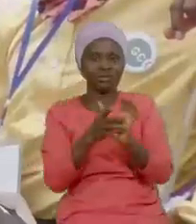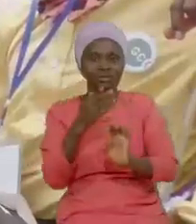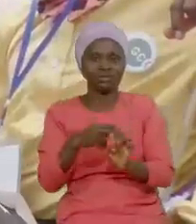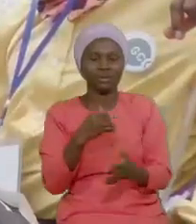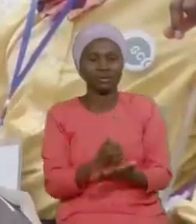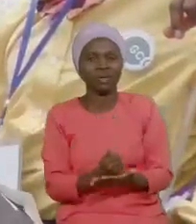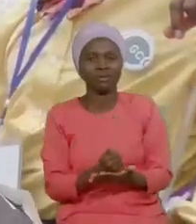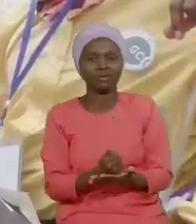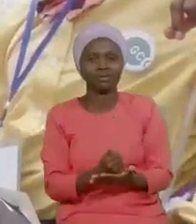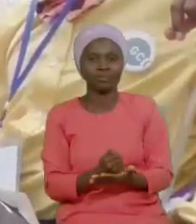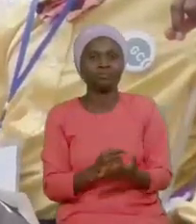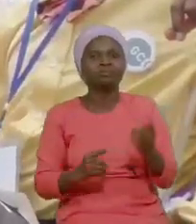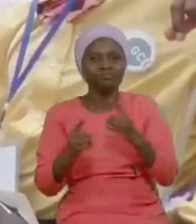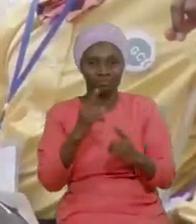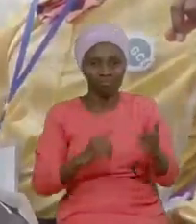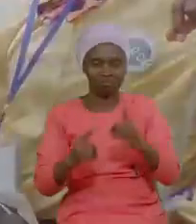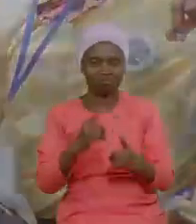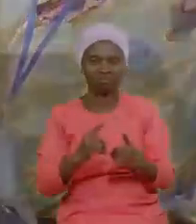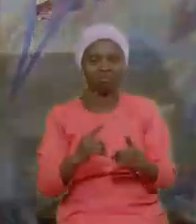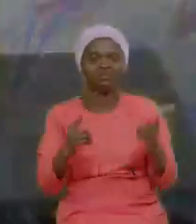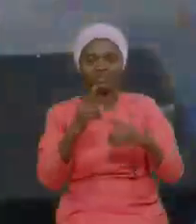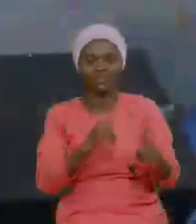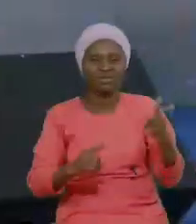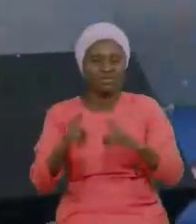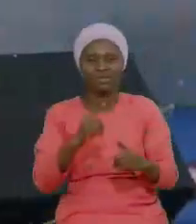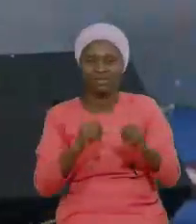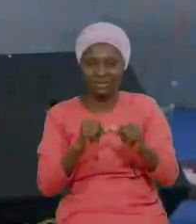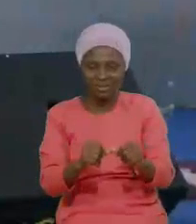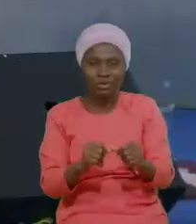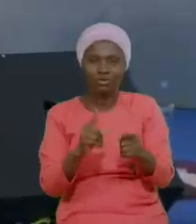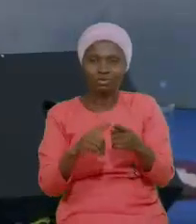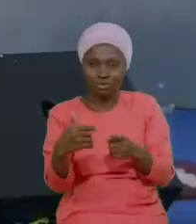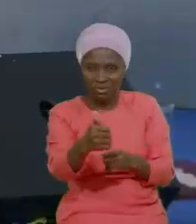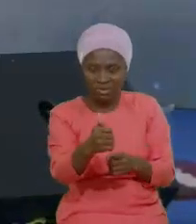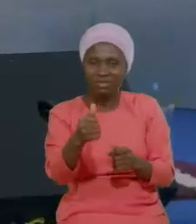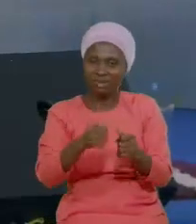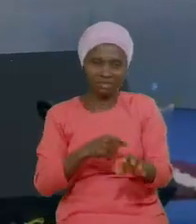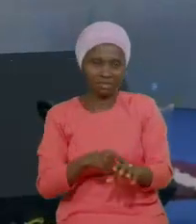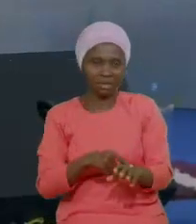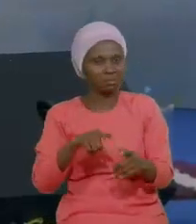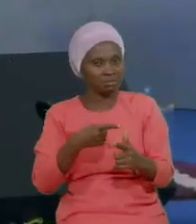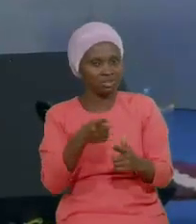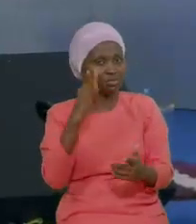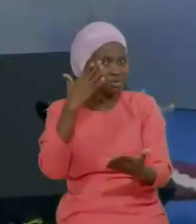If you sit and sit and sit and think of it all the time, you will get there.